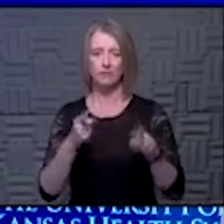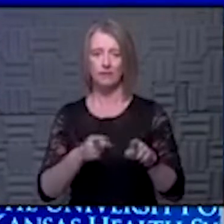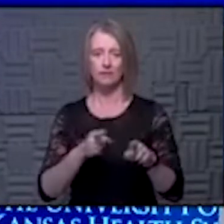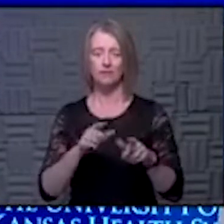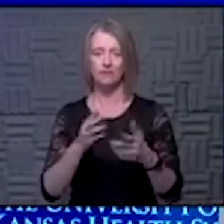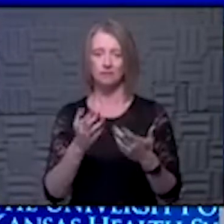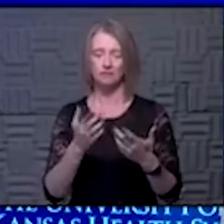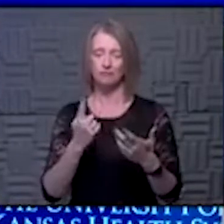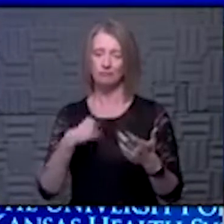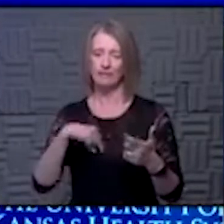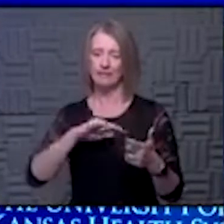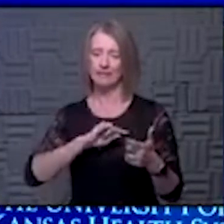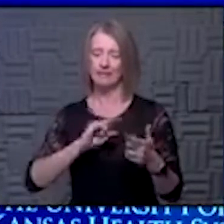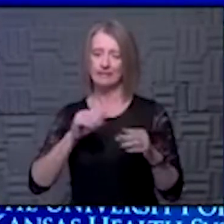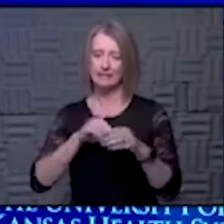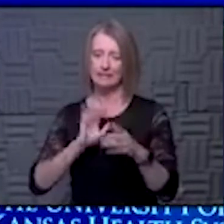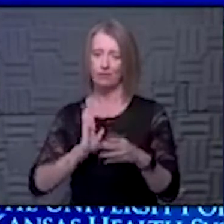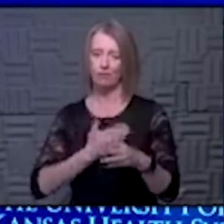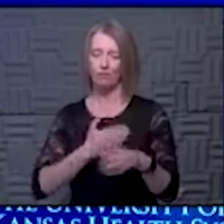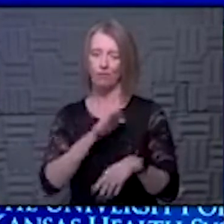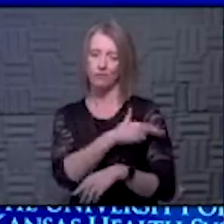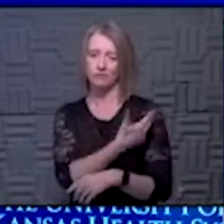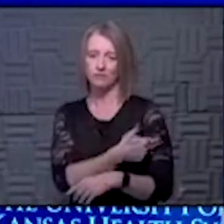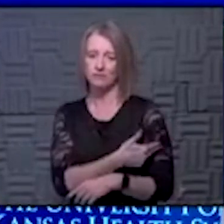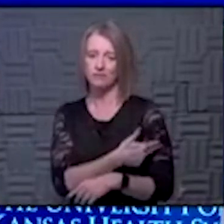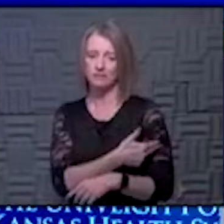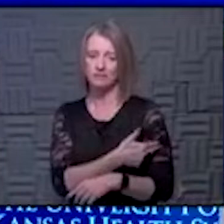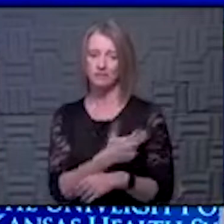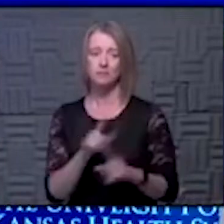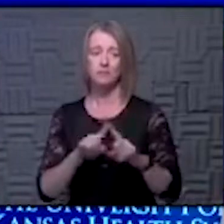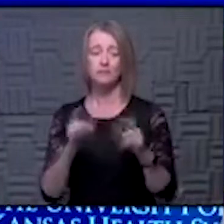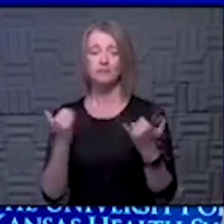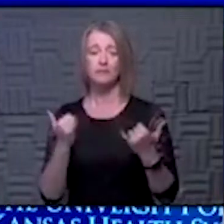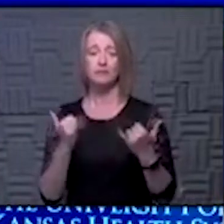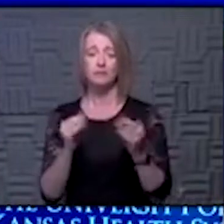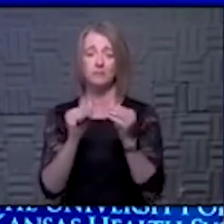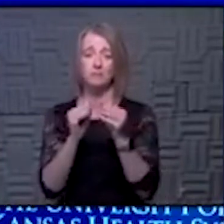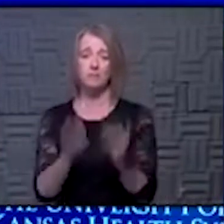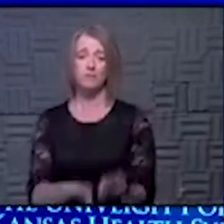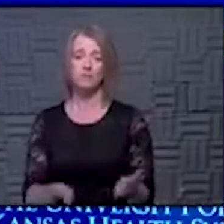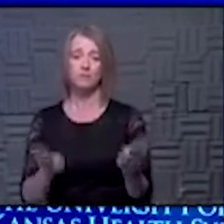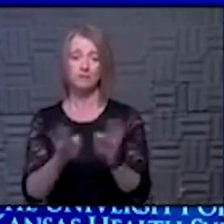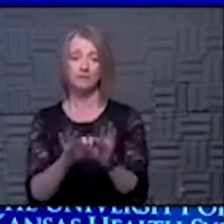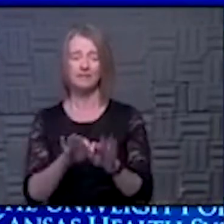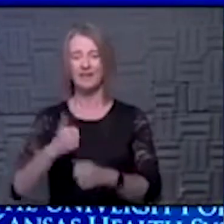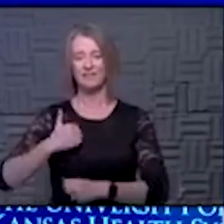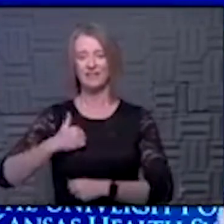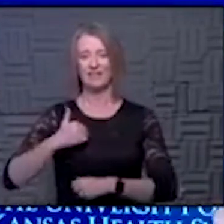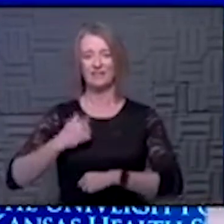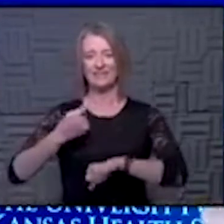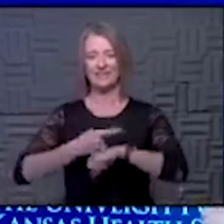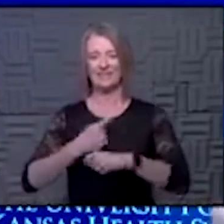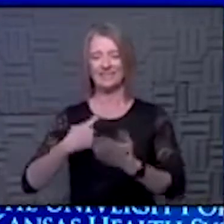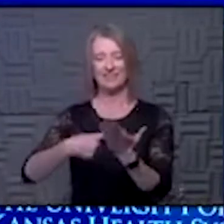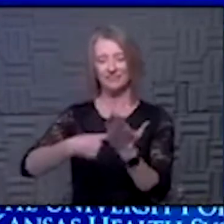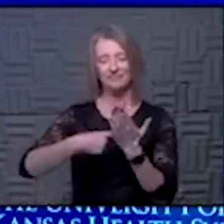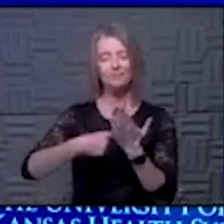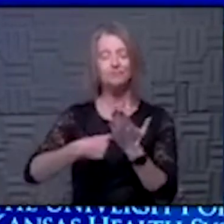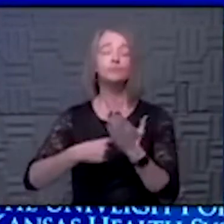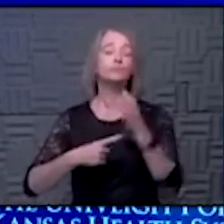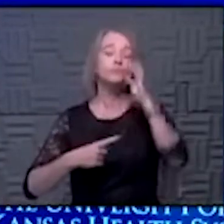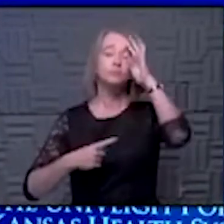happening on the ground in our hospitals. But now, I think more importantly, let's get to our Veterans Day conversation. You